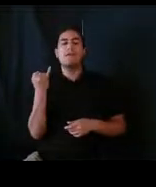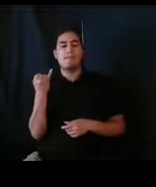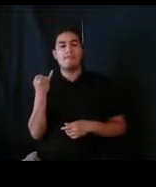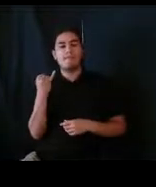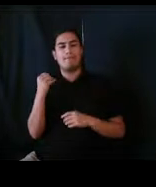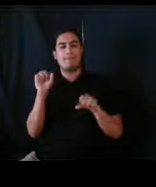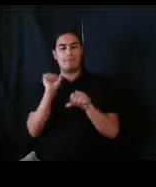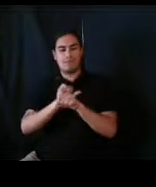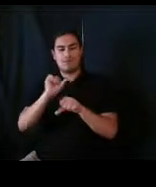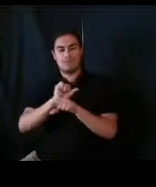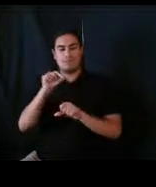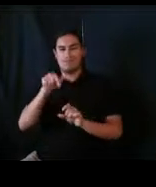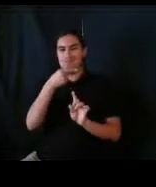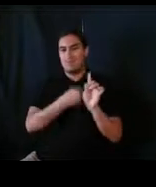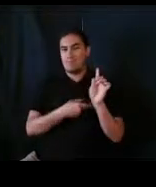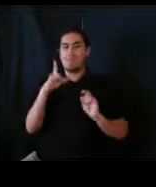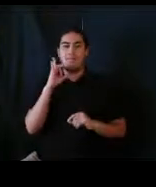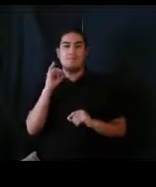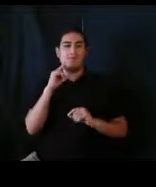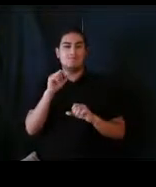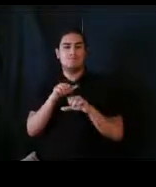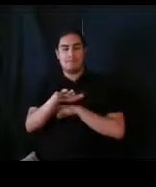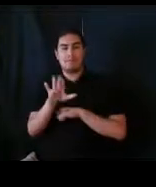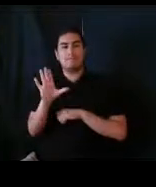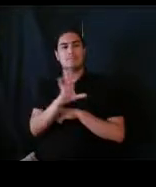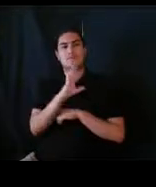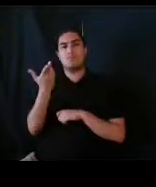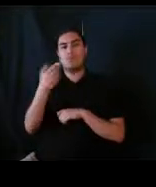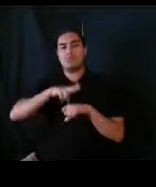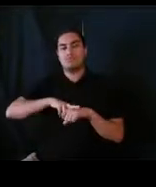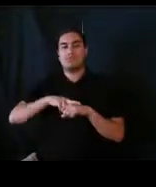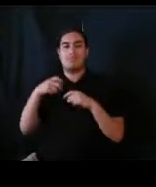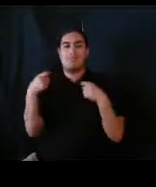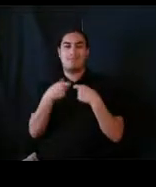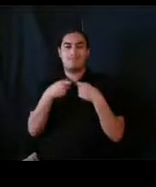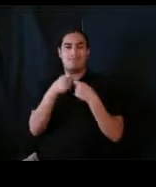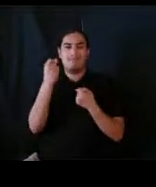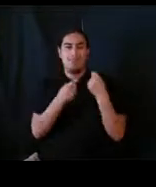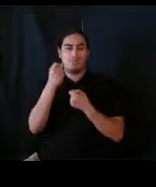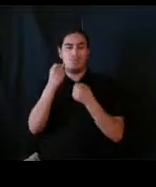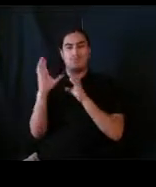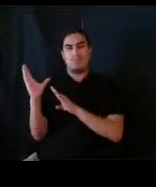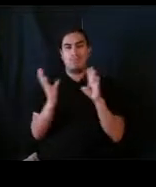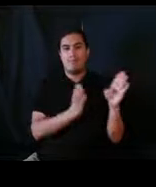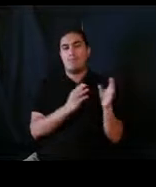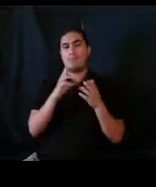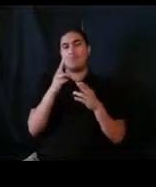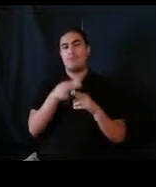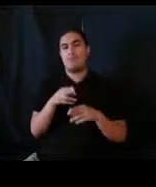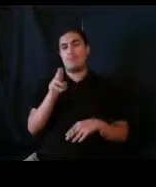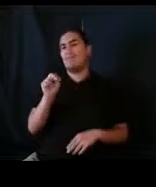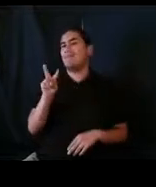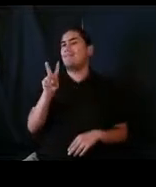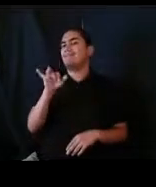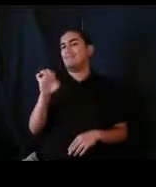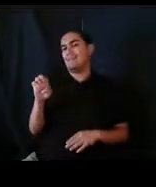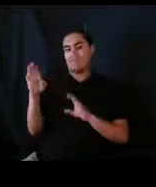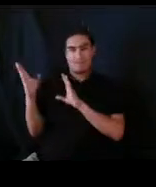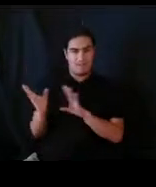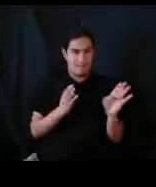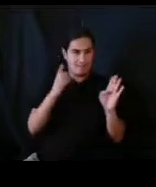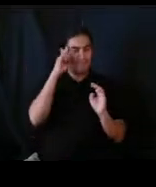earlier this month california submitted its national electric vehicle infrastructure deployment plan also known as the nevi plan for